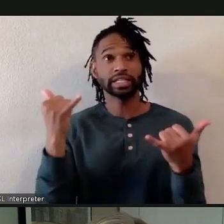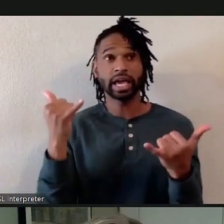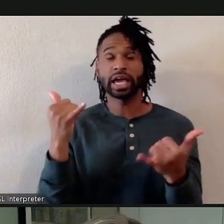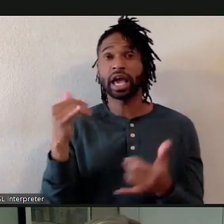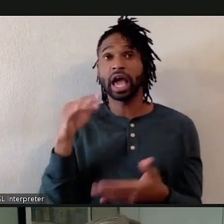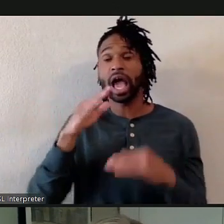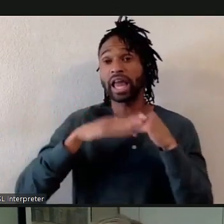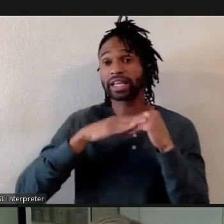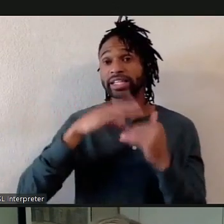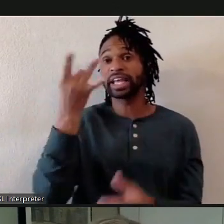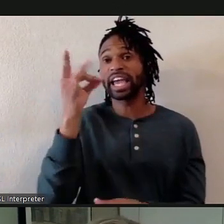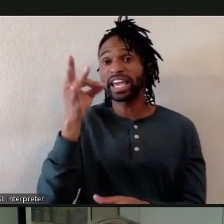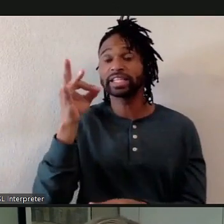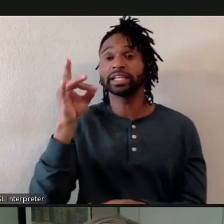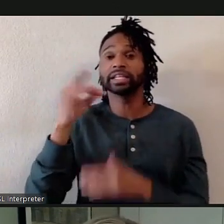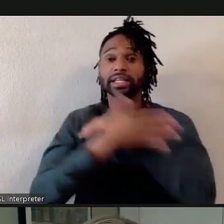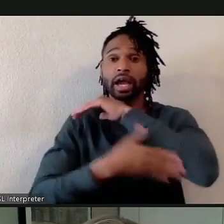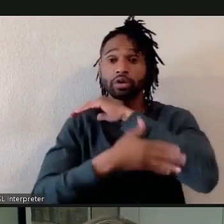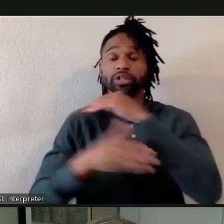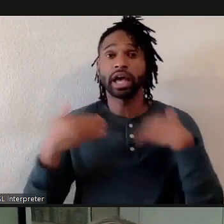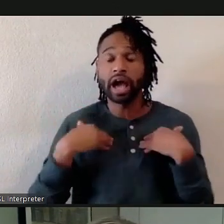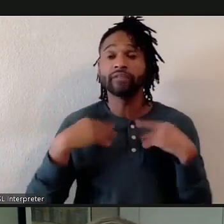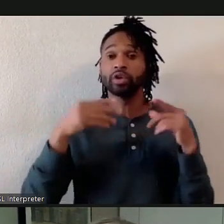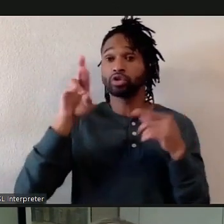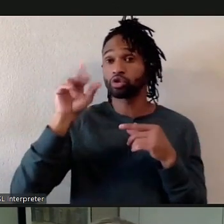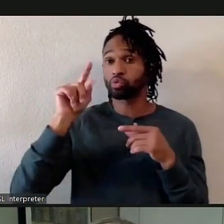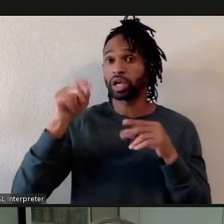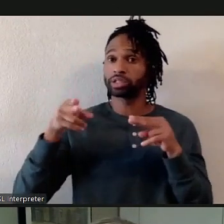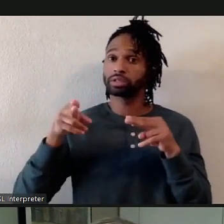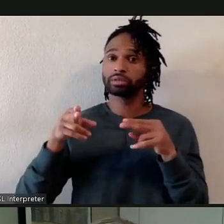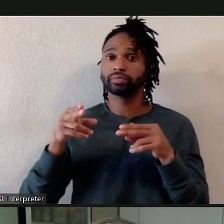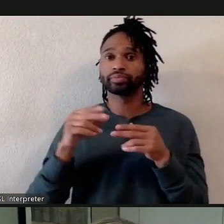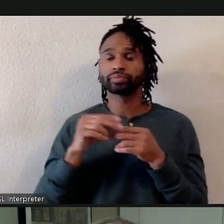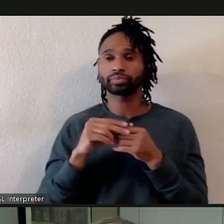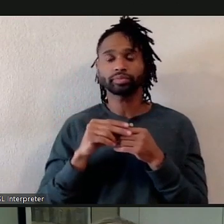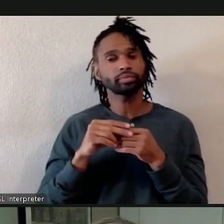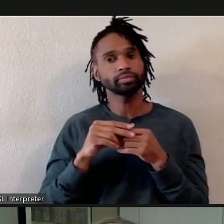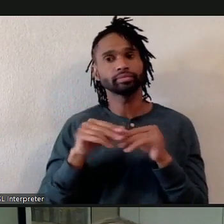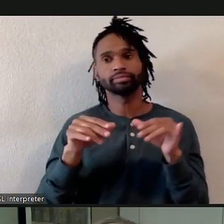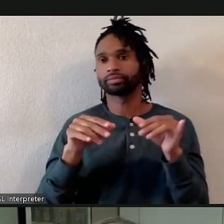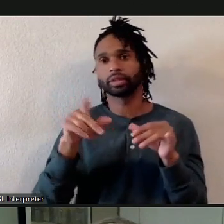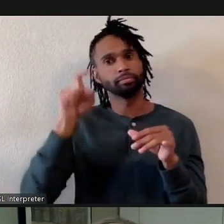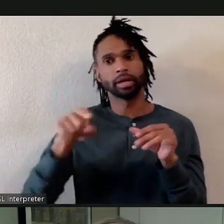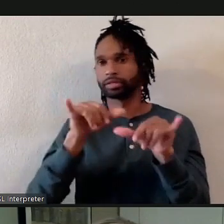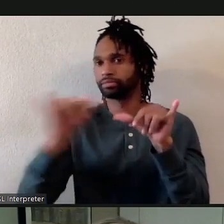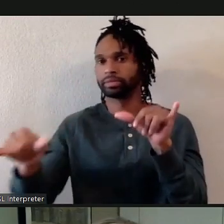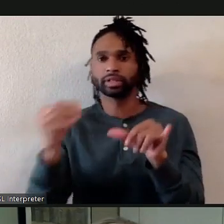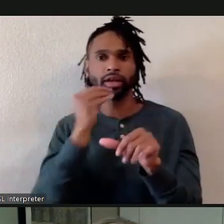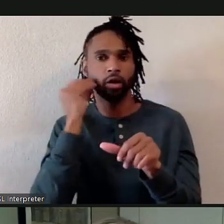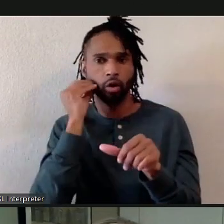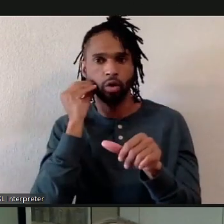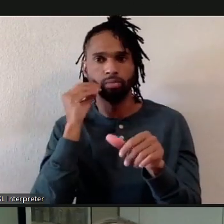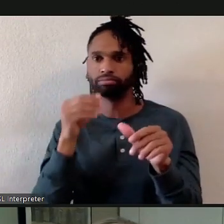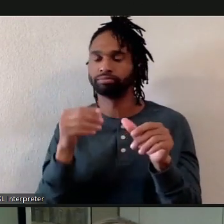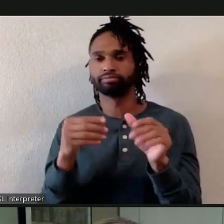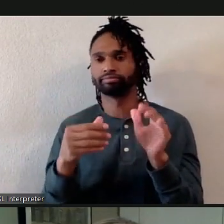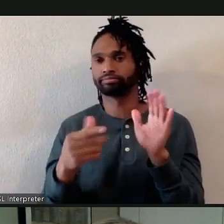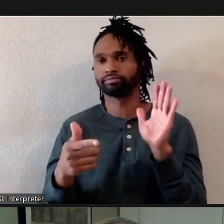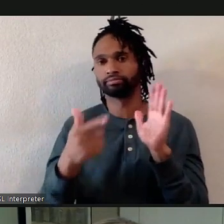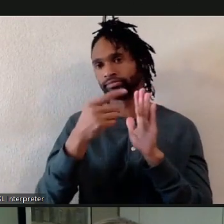that have incidence rates that are putting them at the stay-at-home level. And so we'll be working